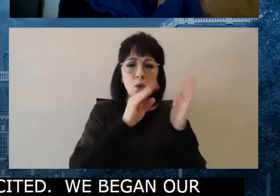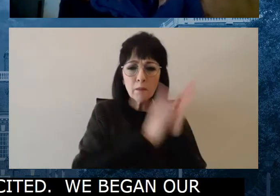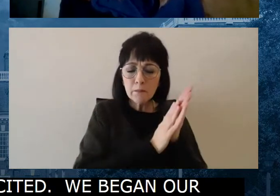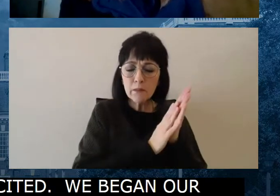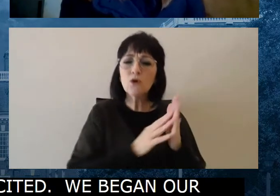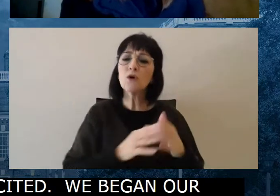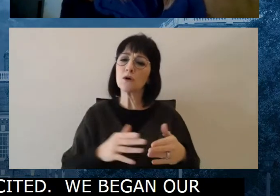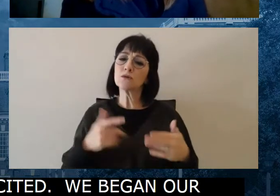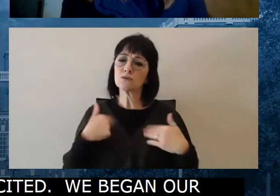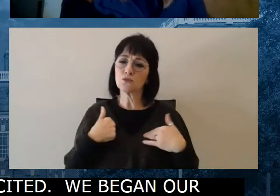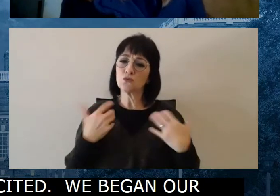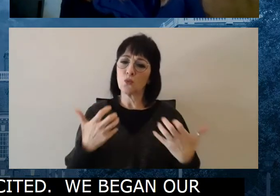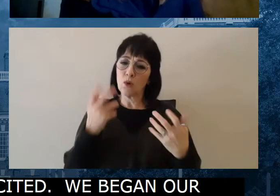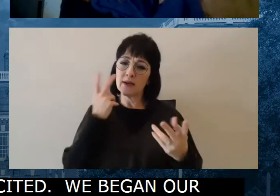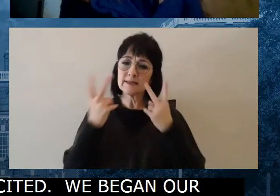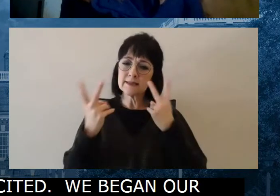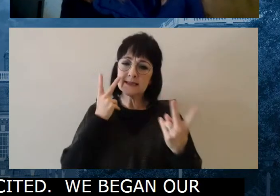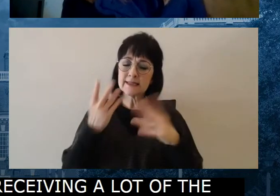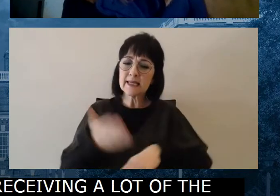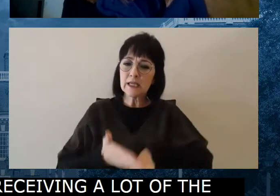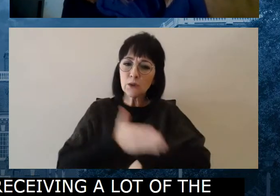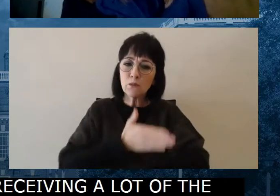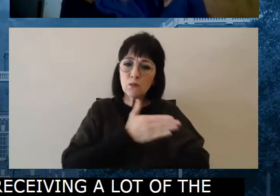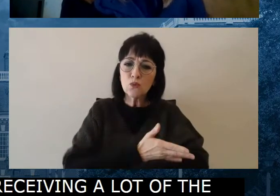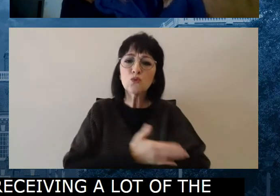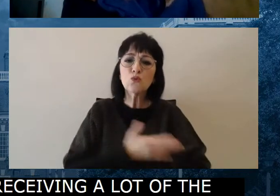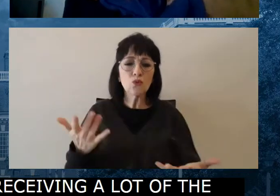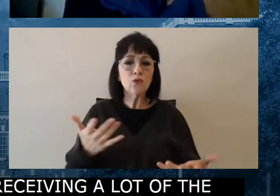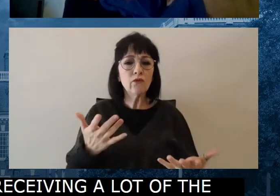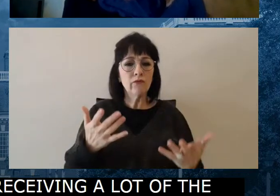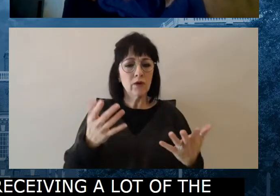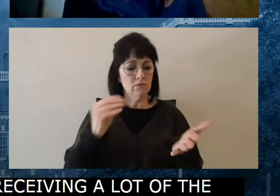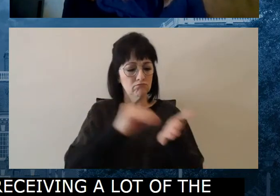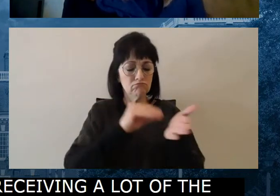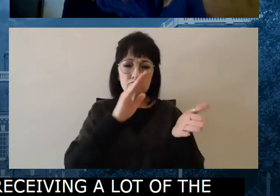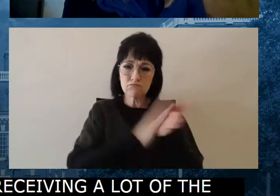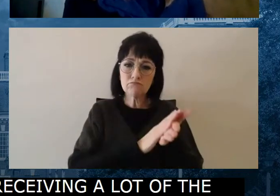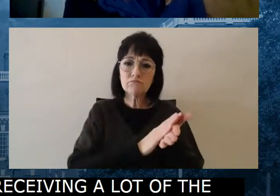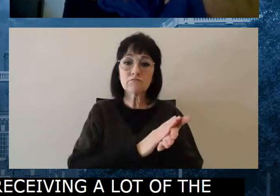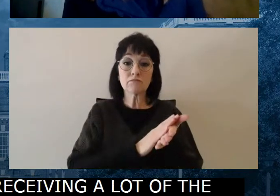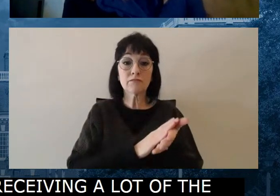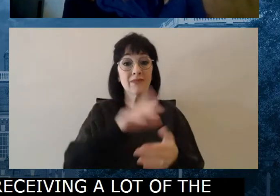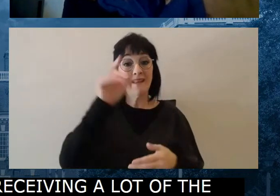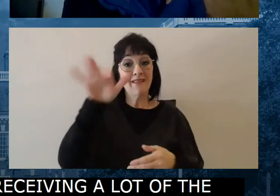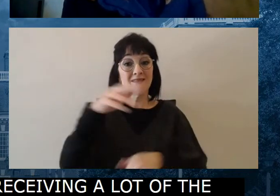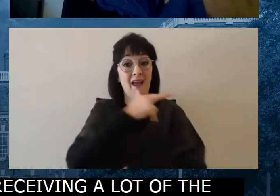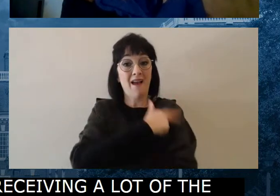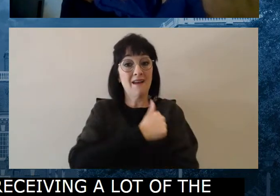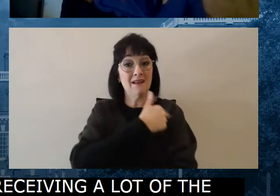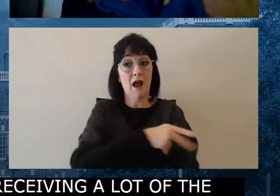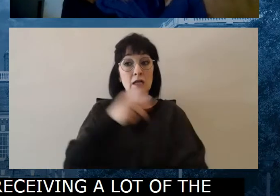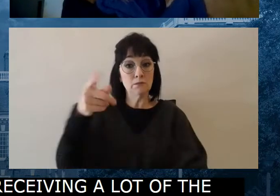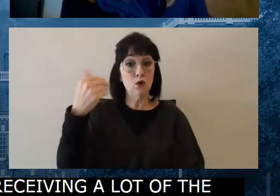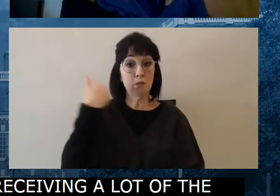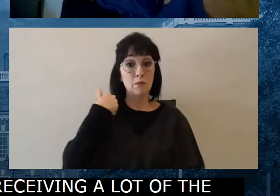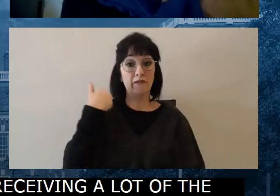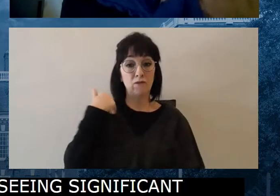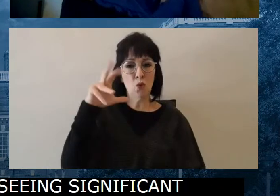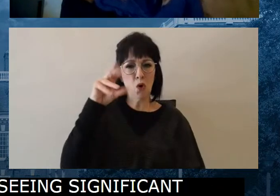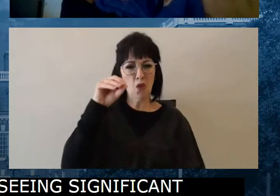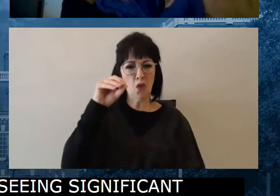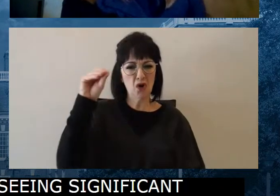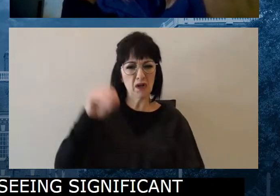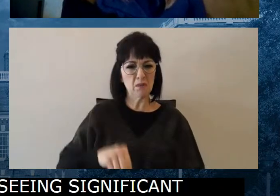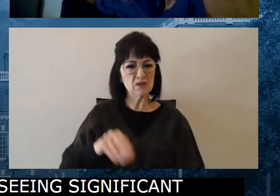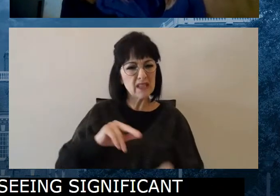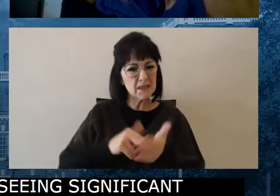with hospital reporting of race and ethnicity. One hospital actually went from 30% up to 85%.